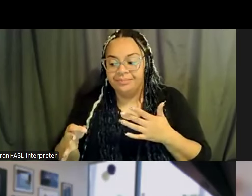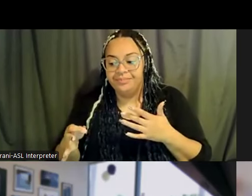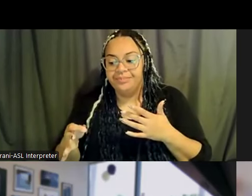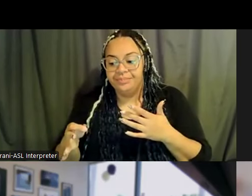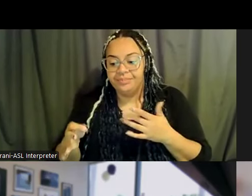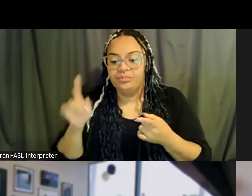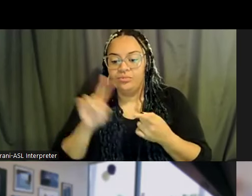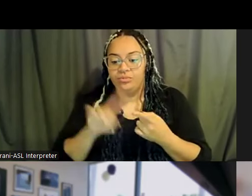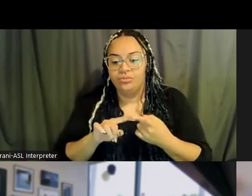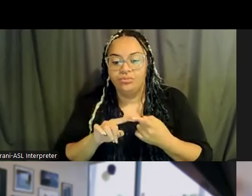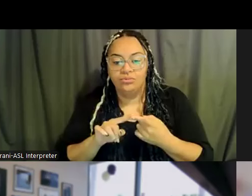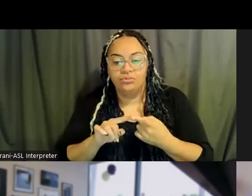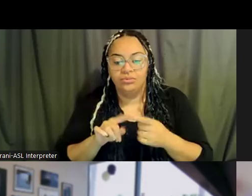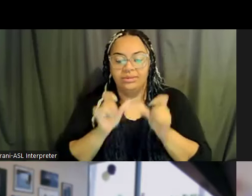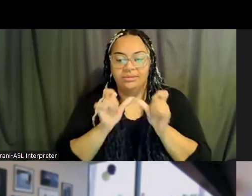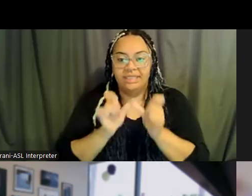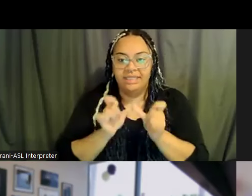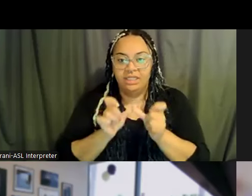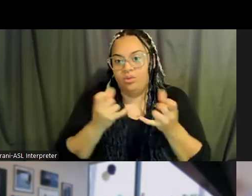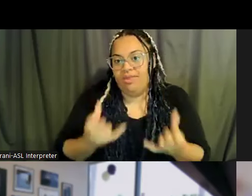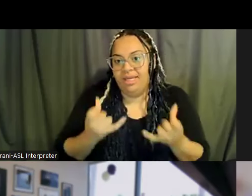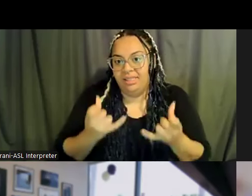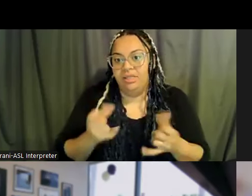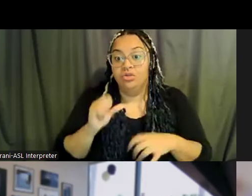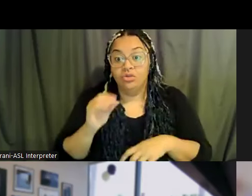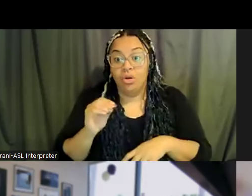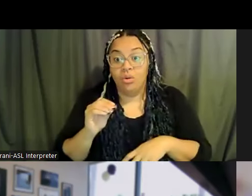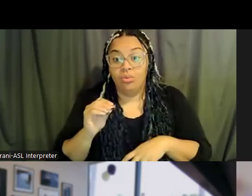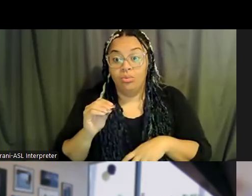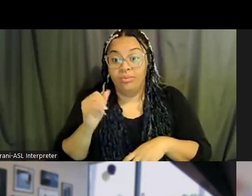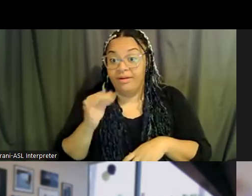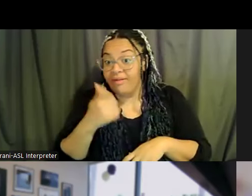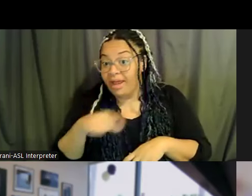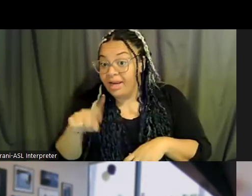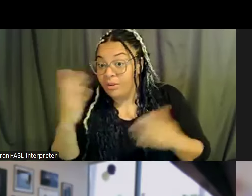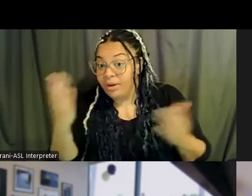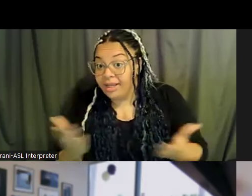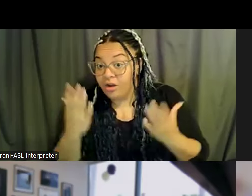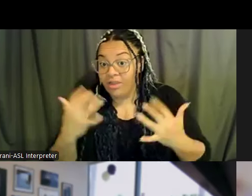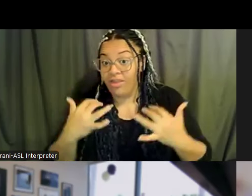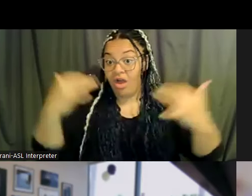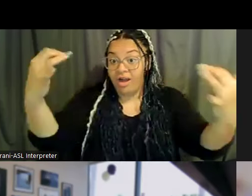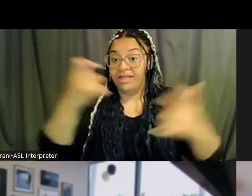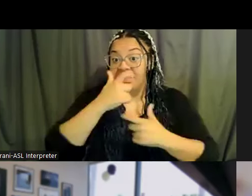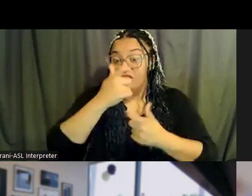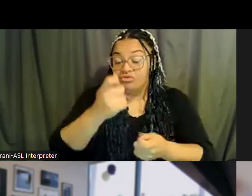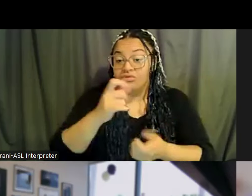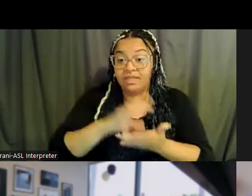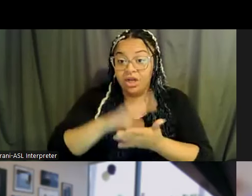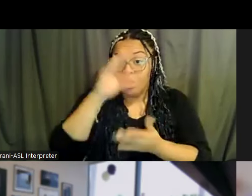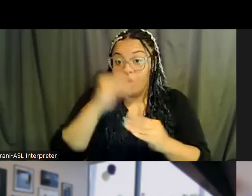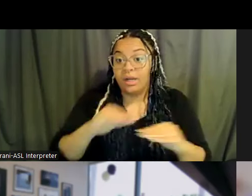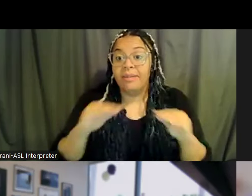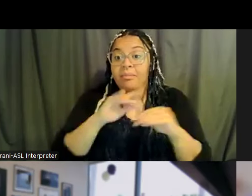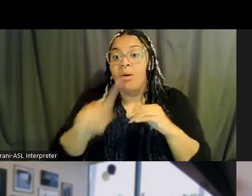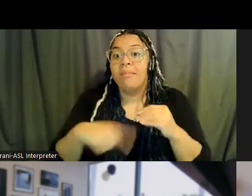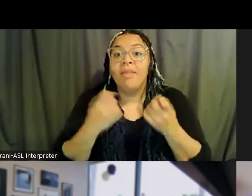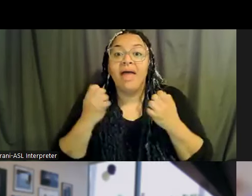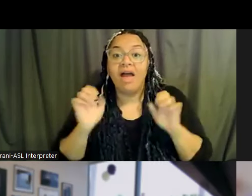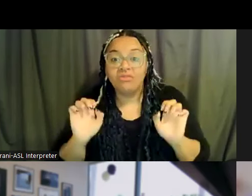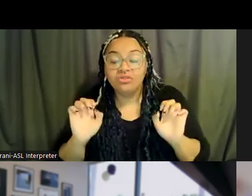to continue this. So if anyone here in the audience is interested in learning more about these efforts